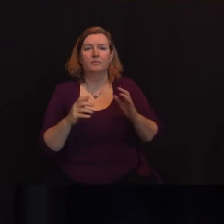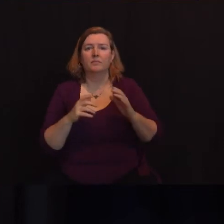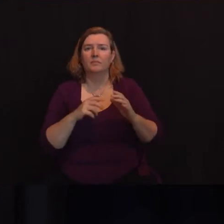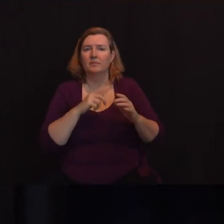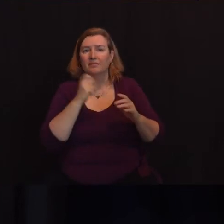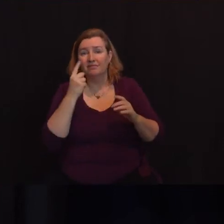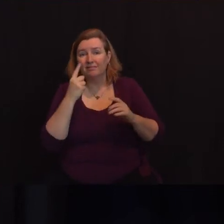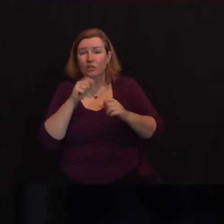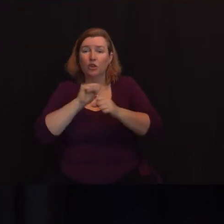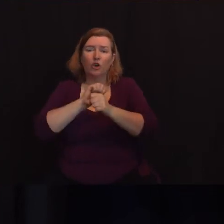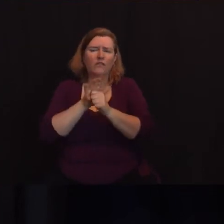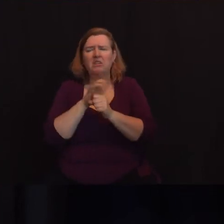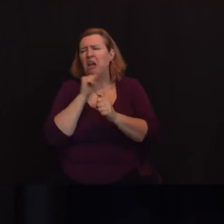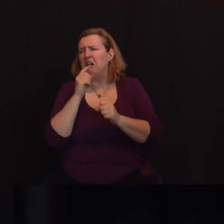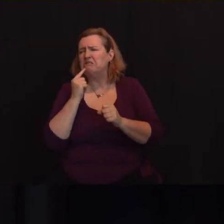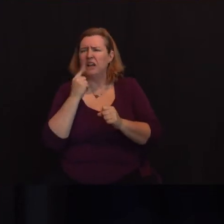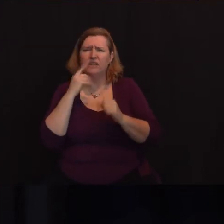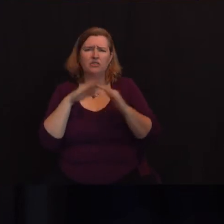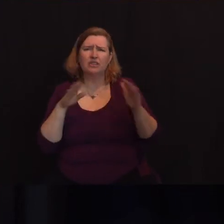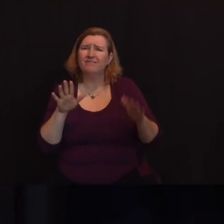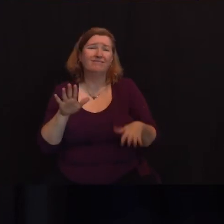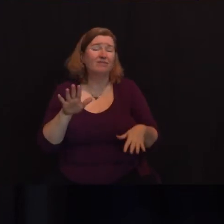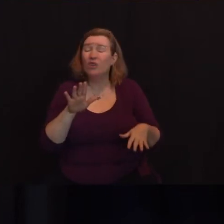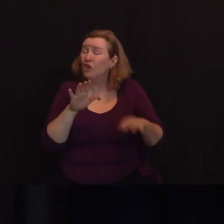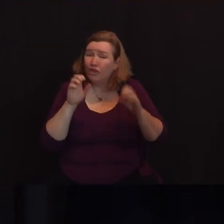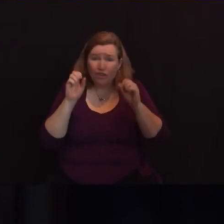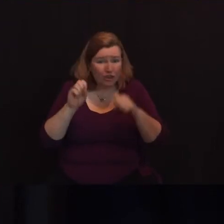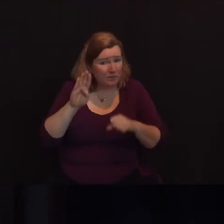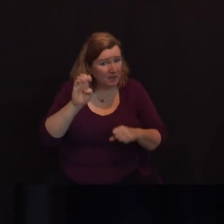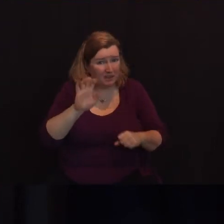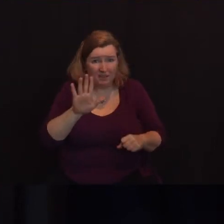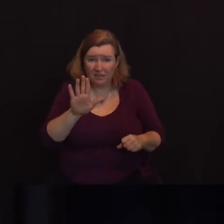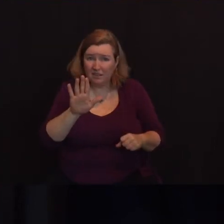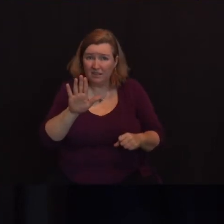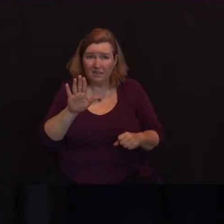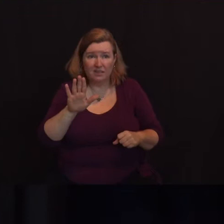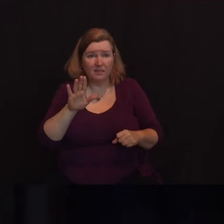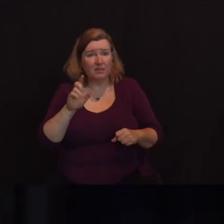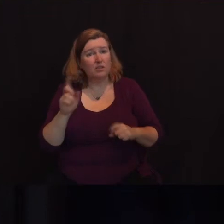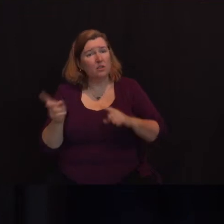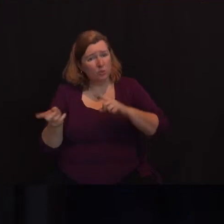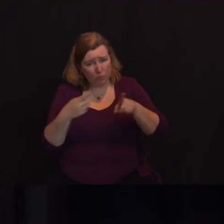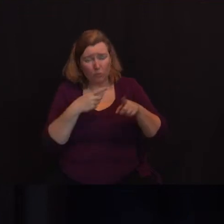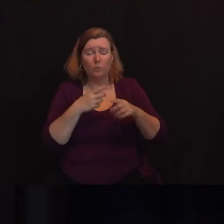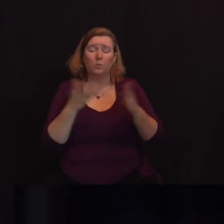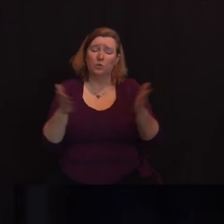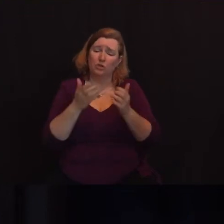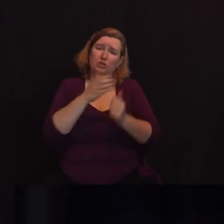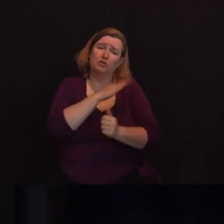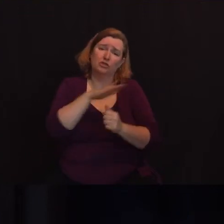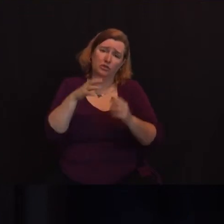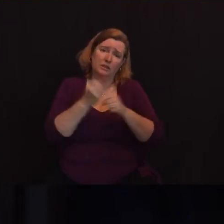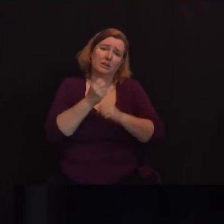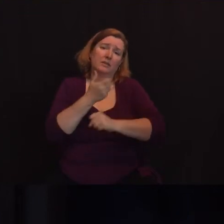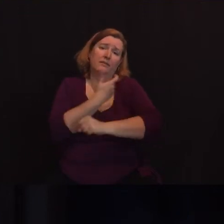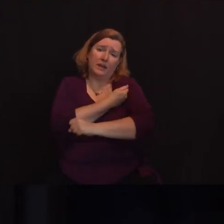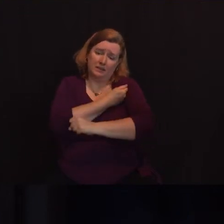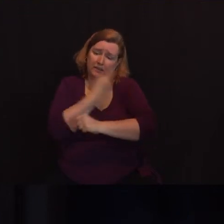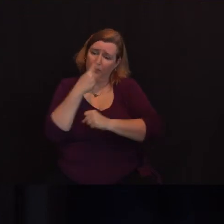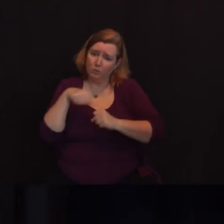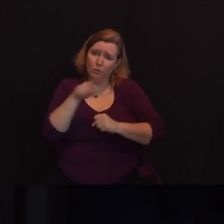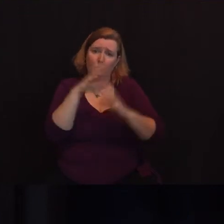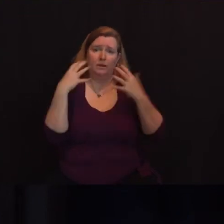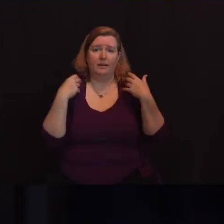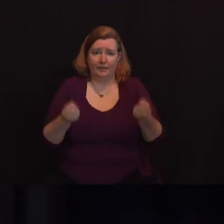be. We encourage parents to take their children to get vaccinated to protect their health. With cases in New Jersey on